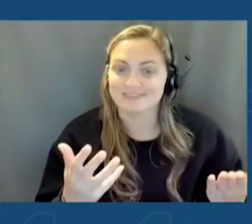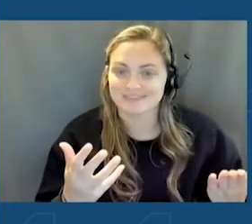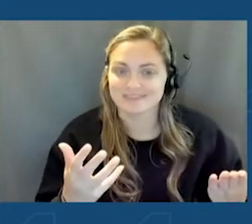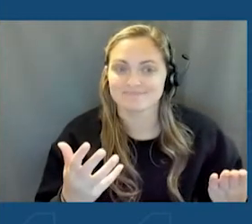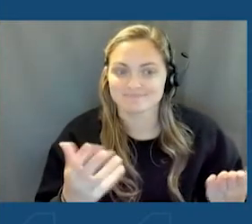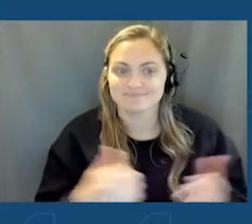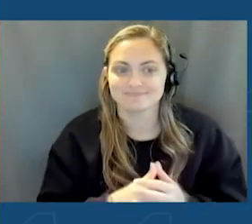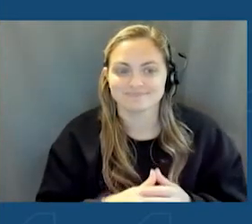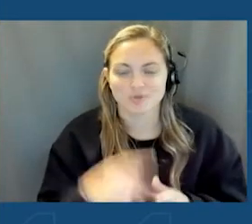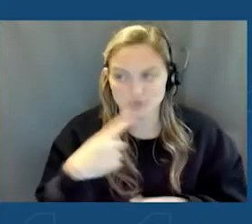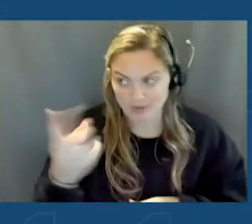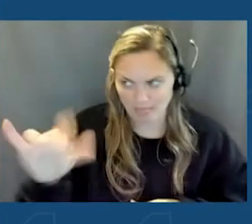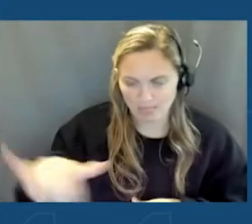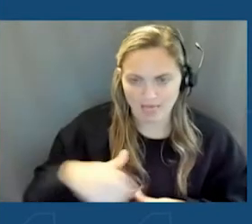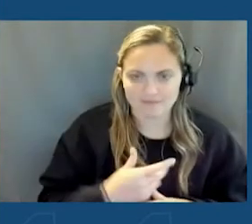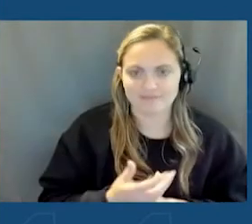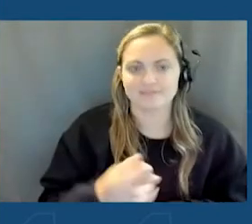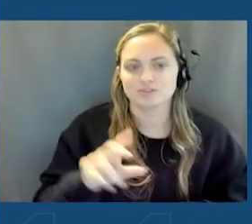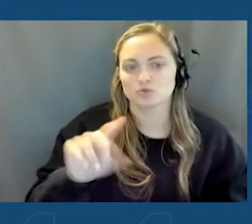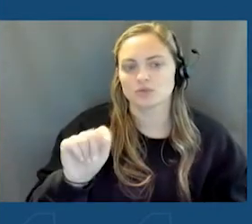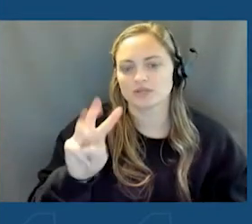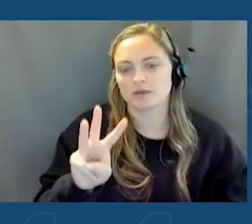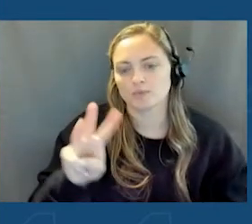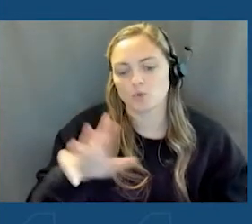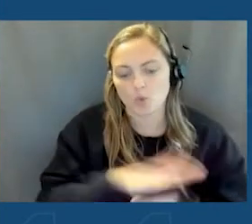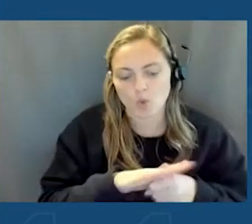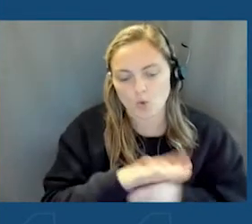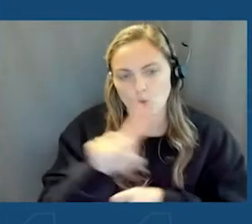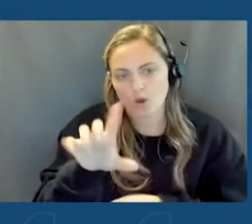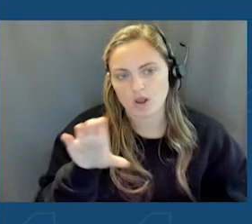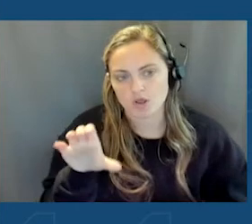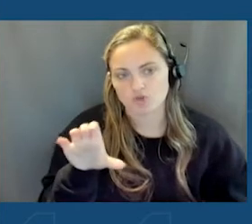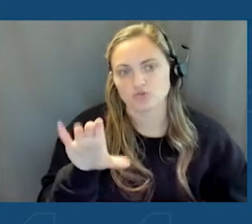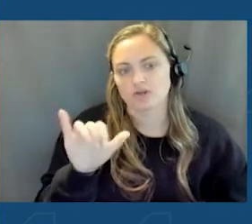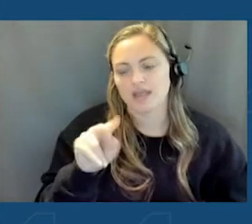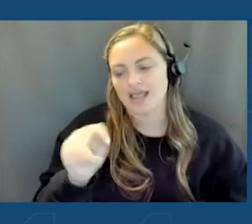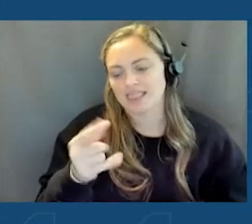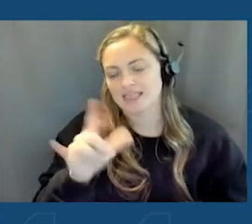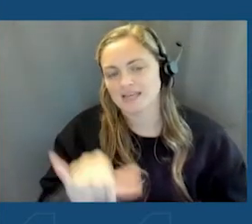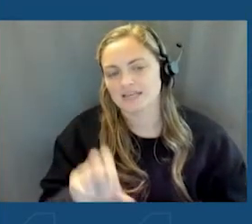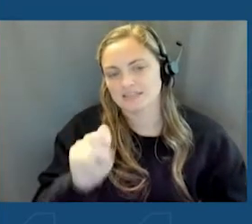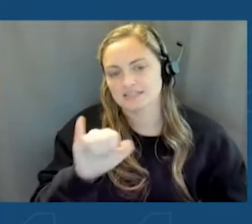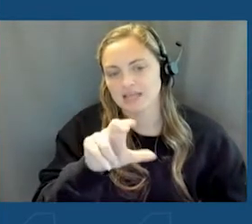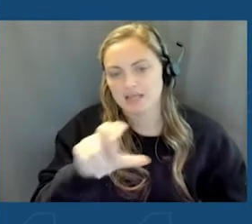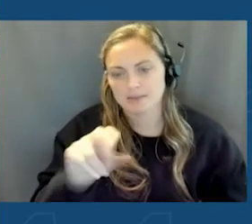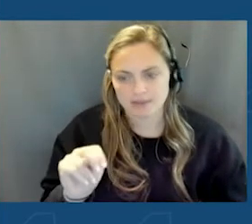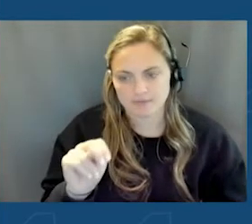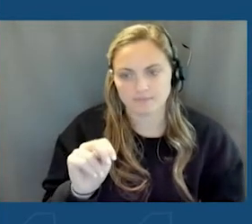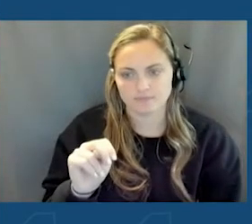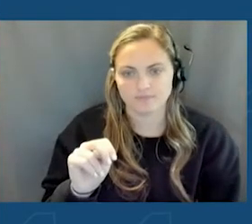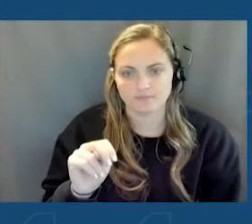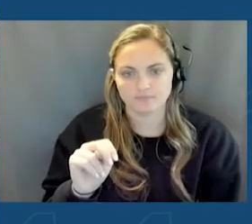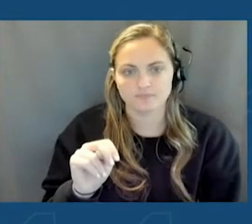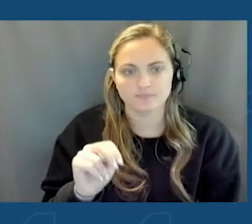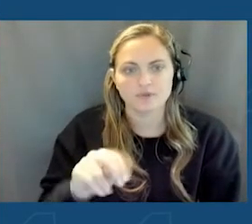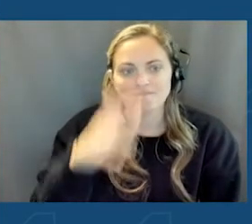that. TW Local 100. Anthony Simon, I stand up, Anthony, a great leader of SMART, general